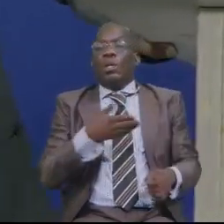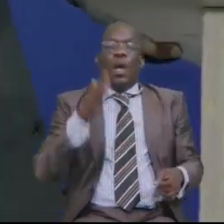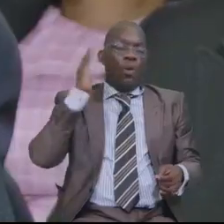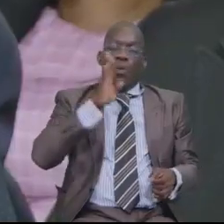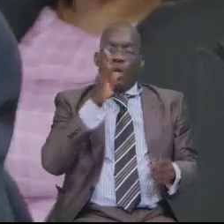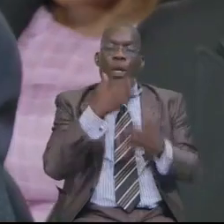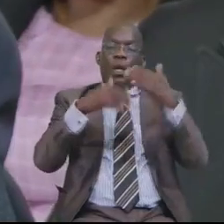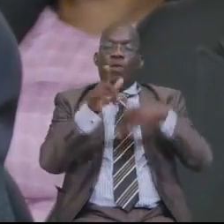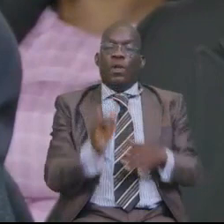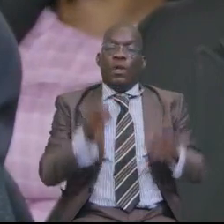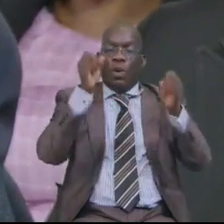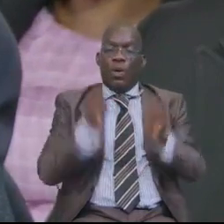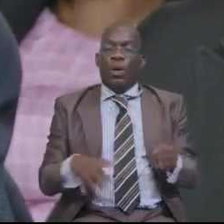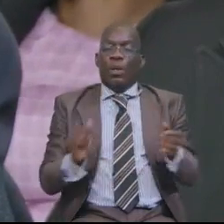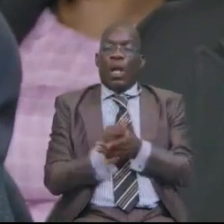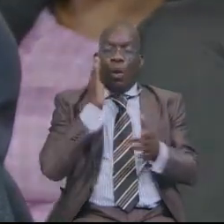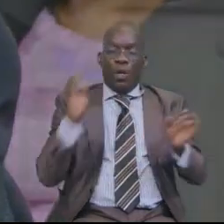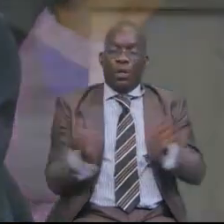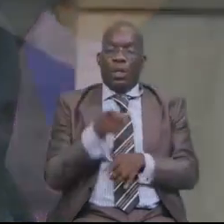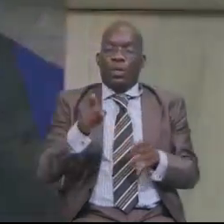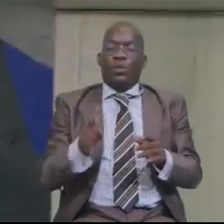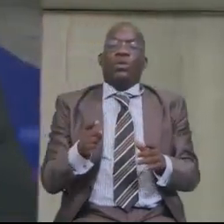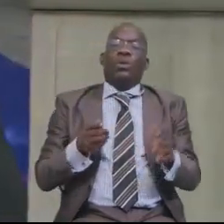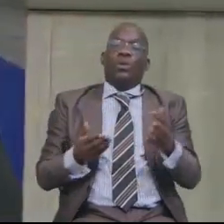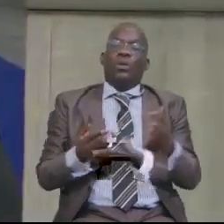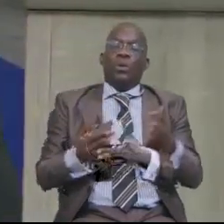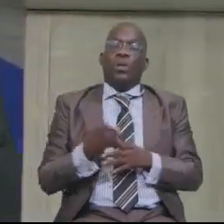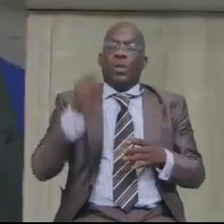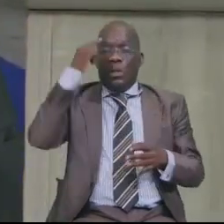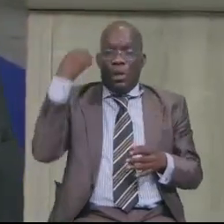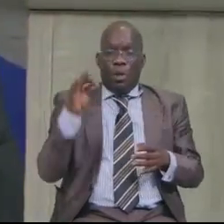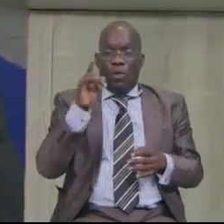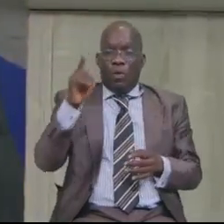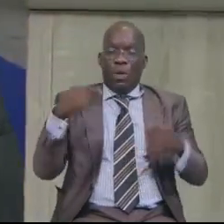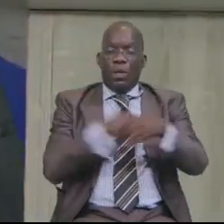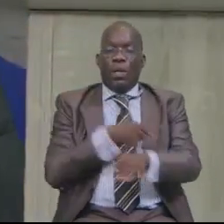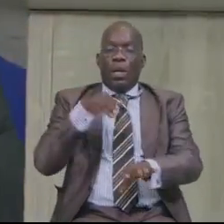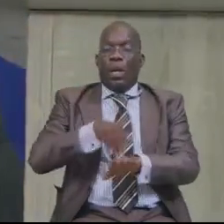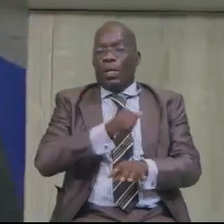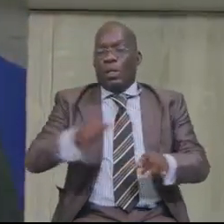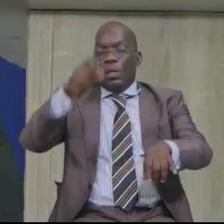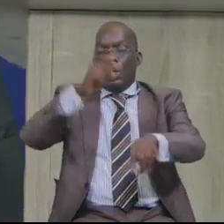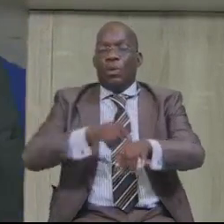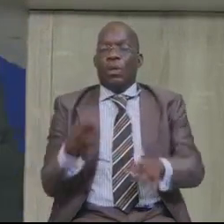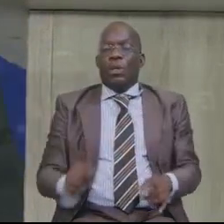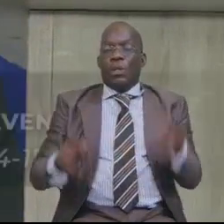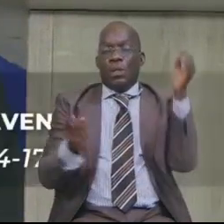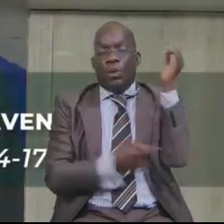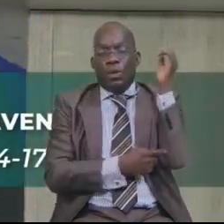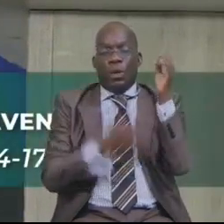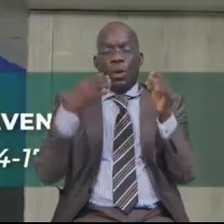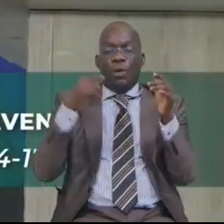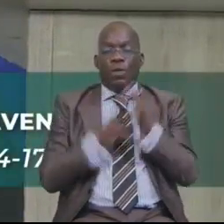over. Think of one day at a time. The temptation of this one day, you